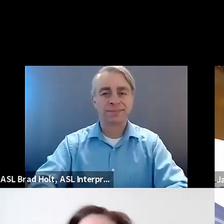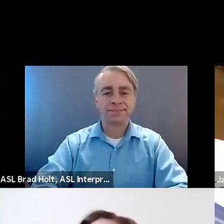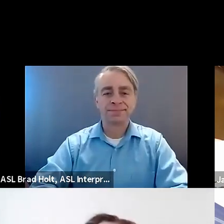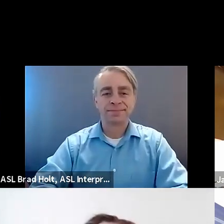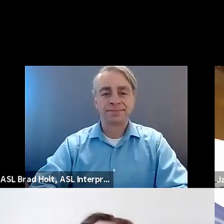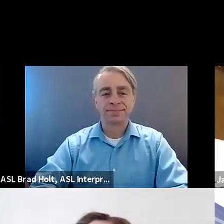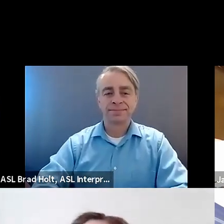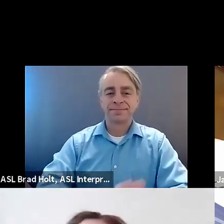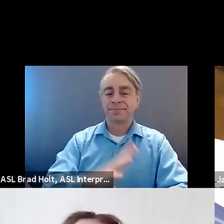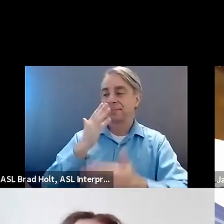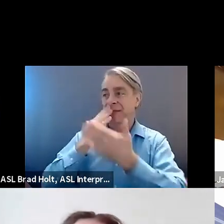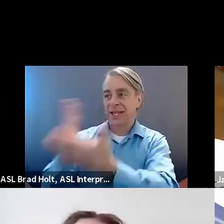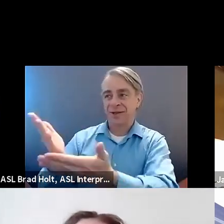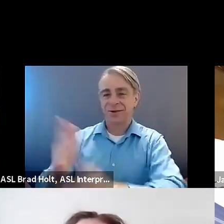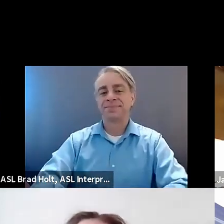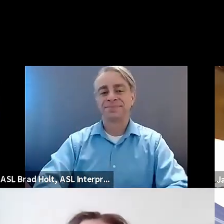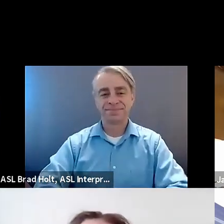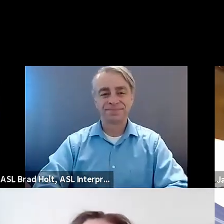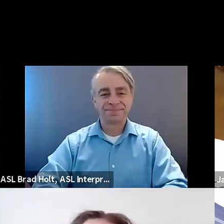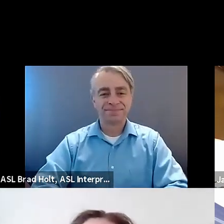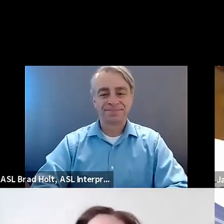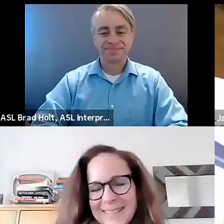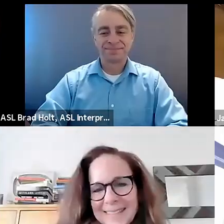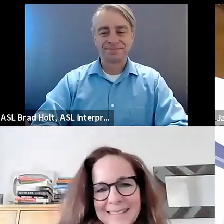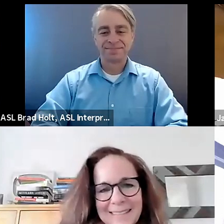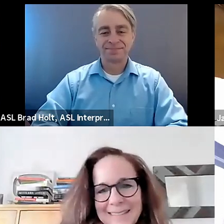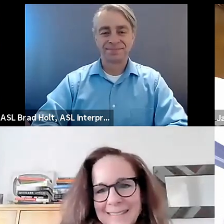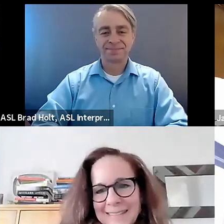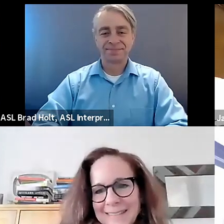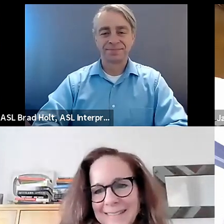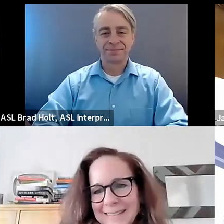Thank you very much, Amy. Thank you. Thank you.